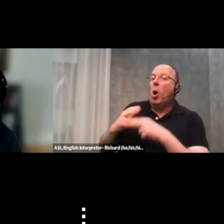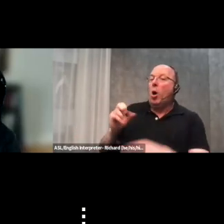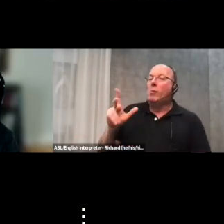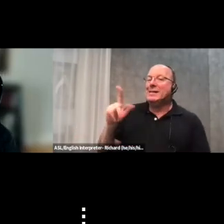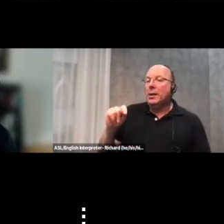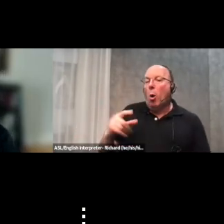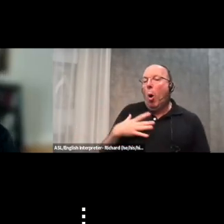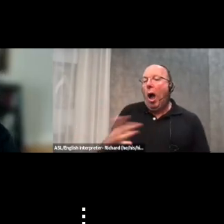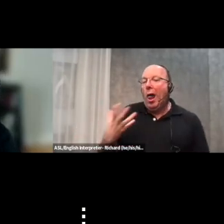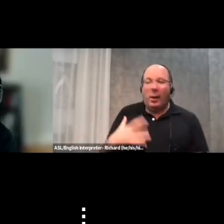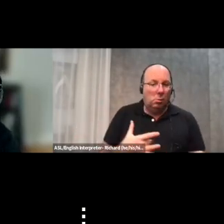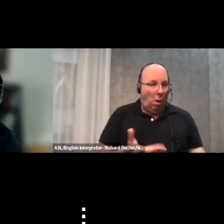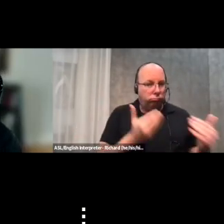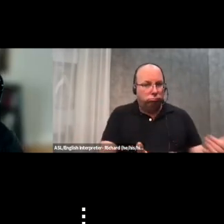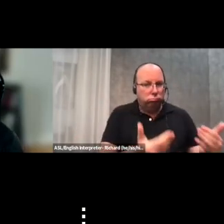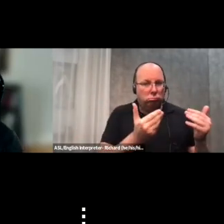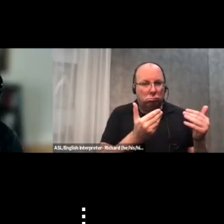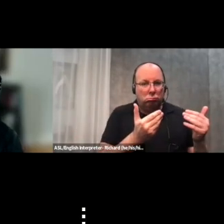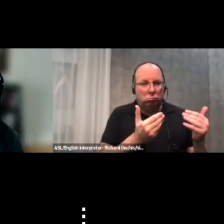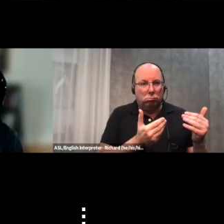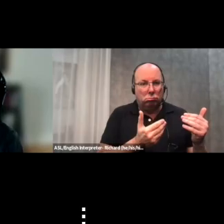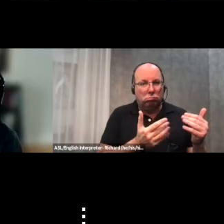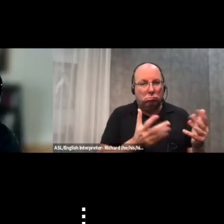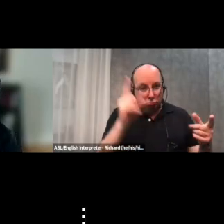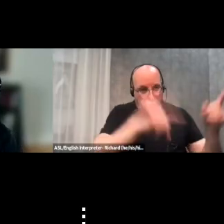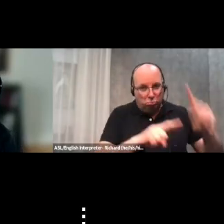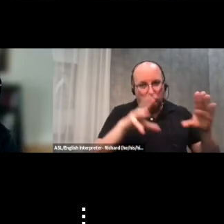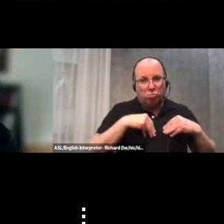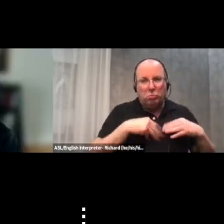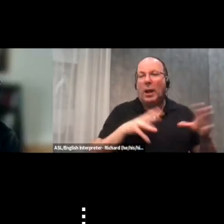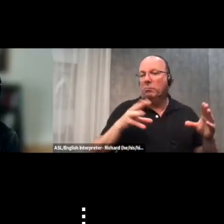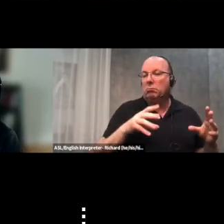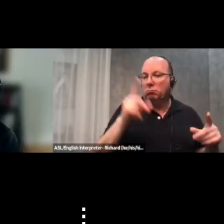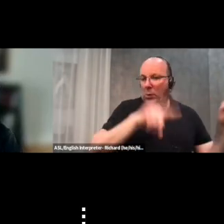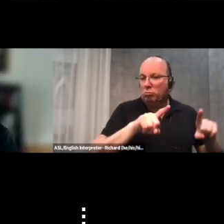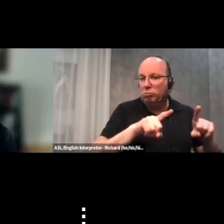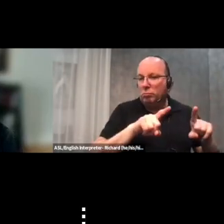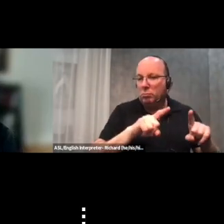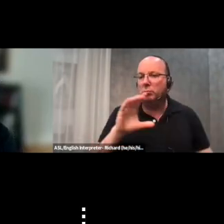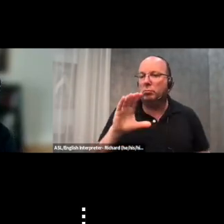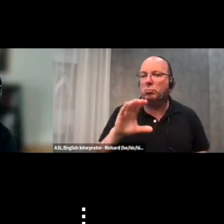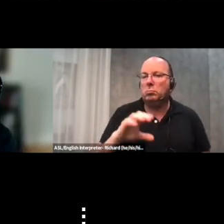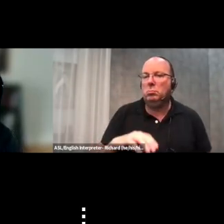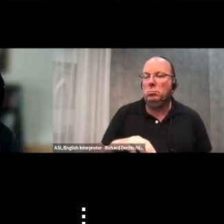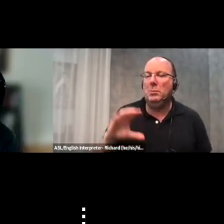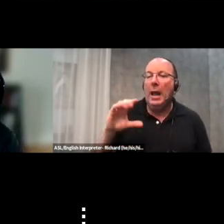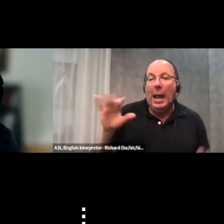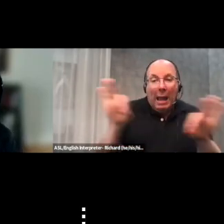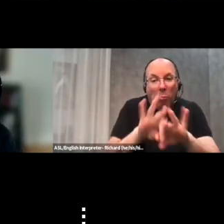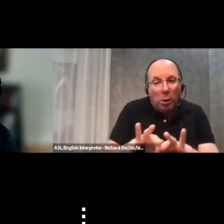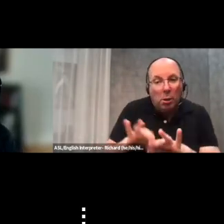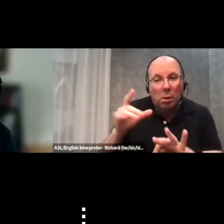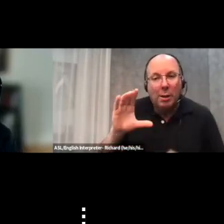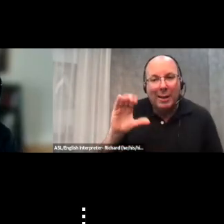that, if you call me a slut, then it is consensual and acceptable. And consent is the key word